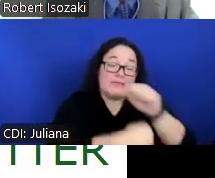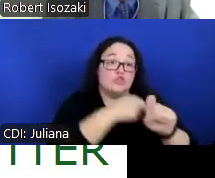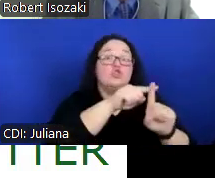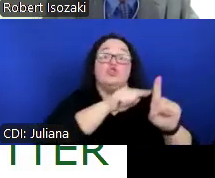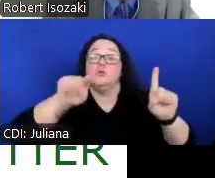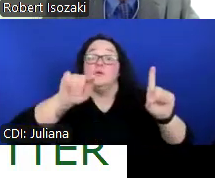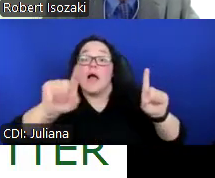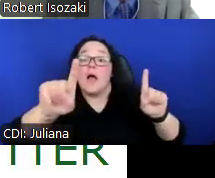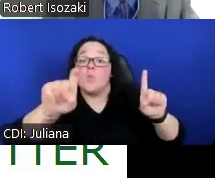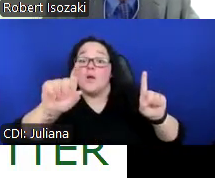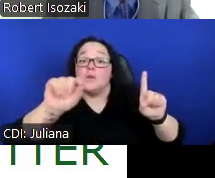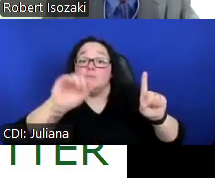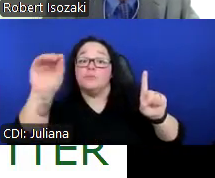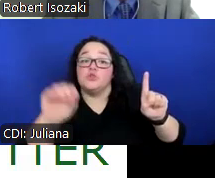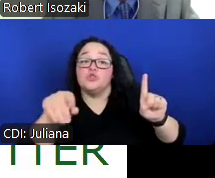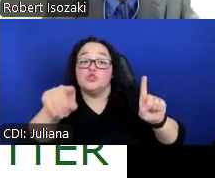few years, inflation.